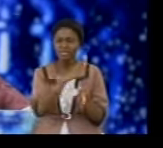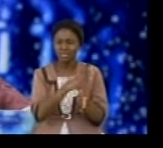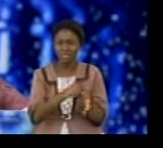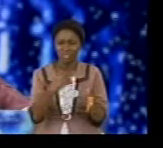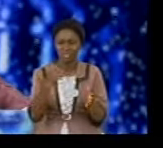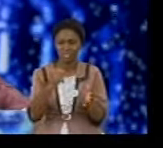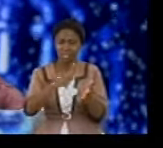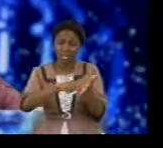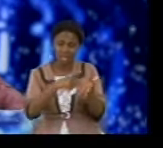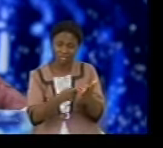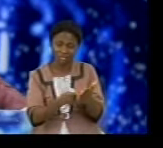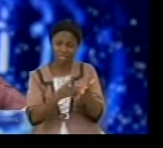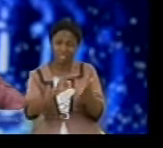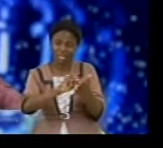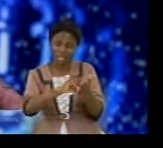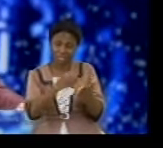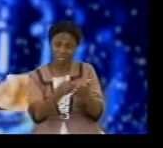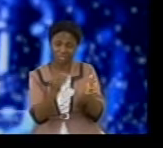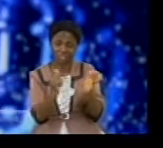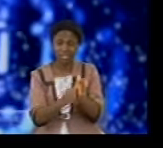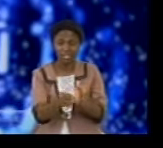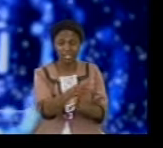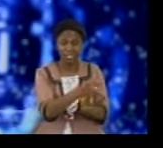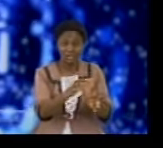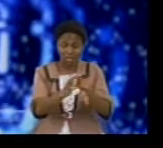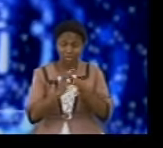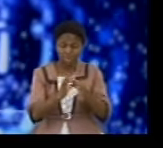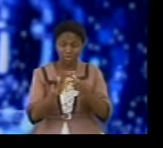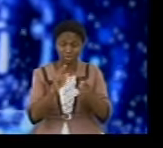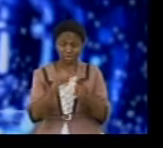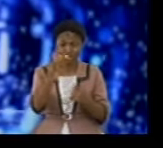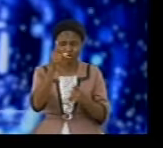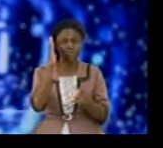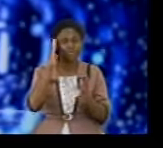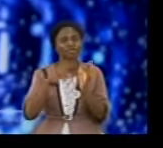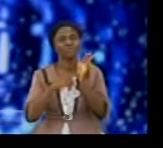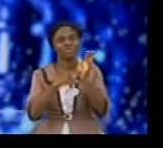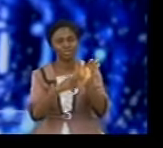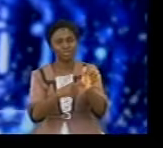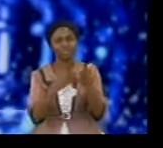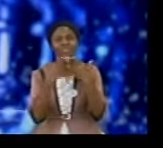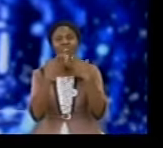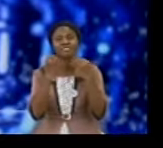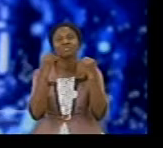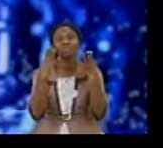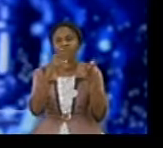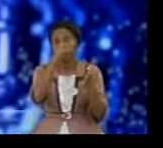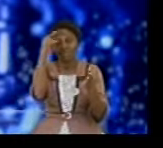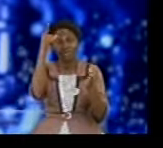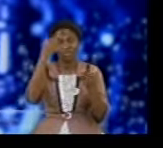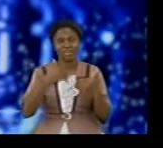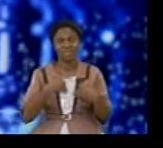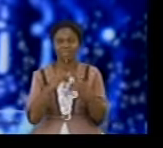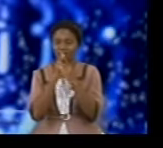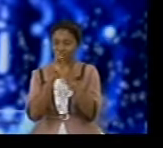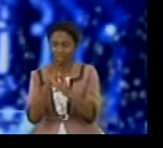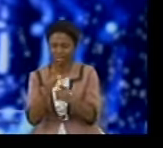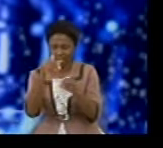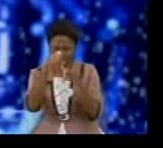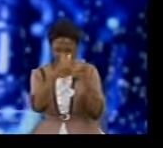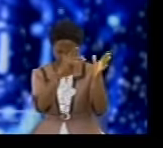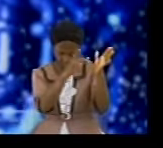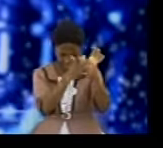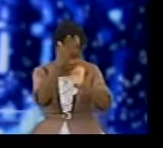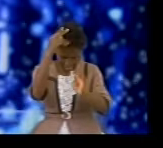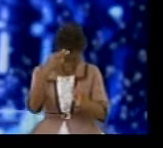you will be manifested. Thank you very much, O Lord, because you have answered. In Jesus' name